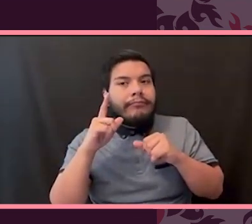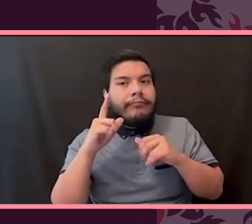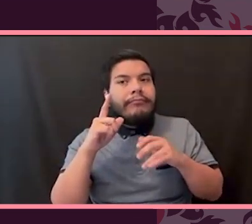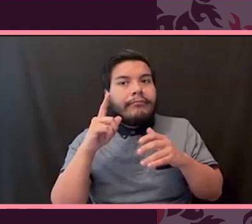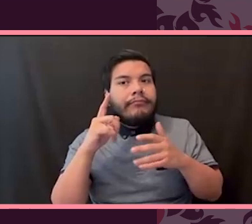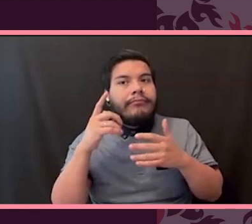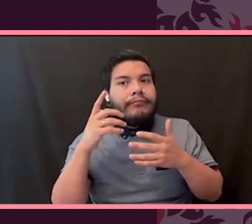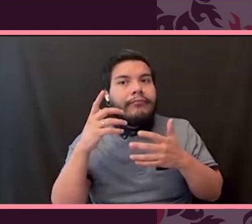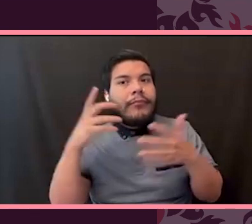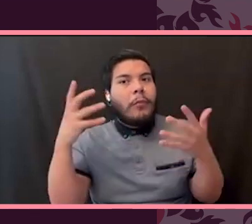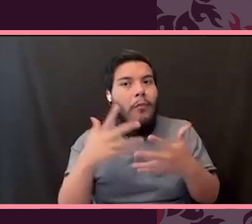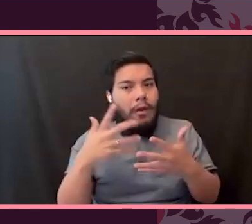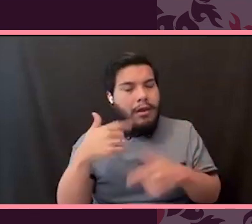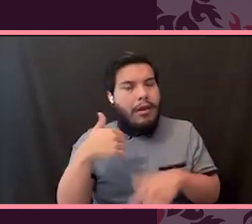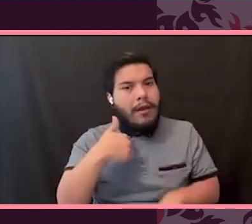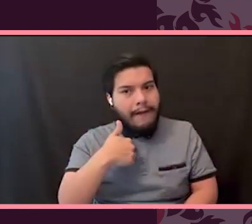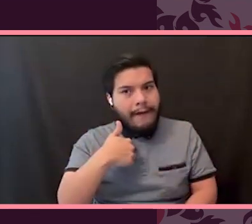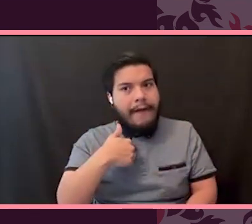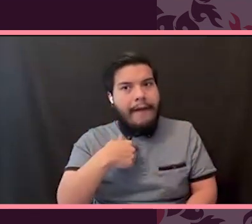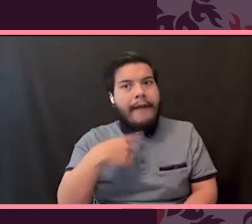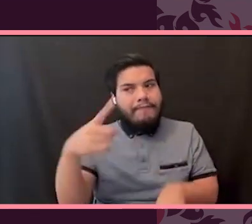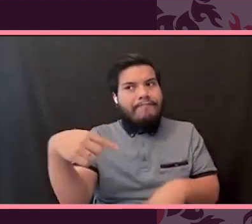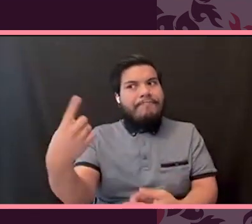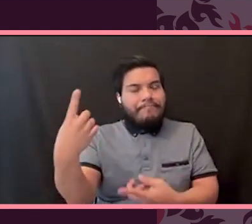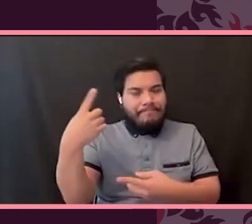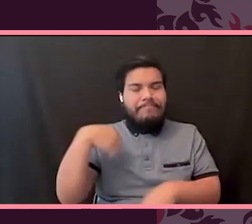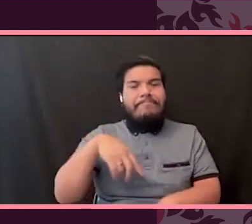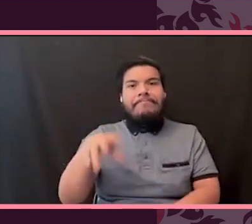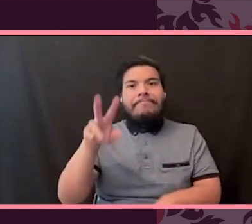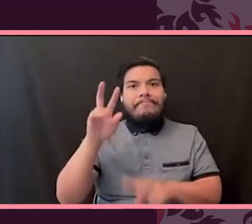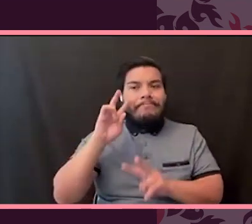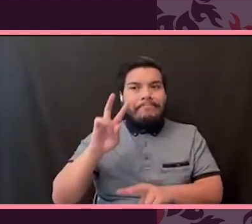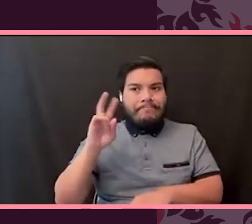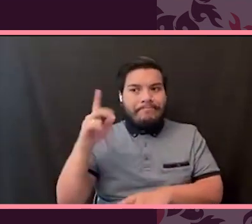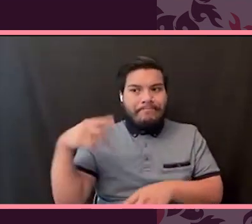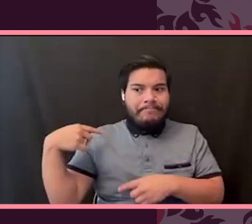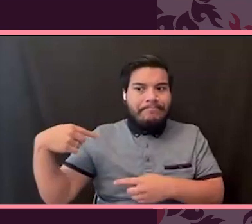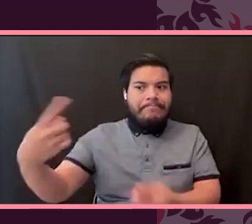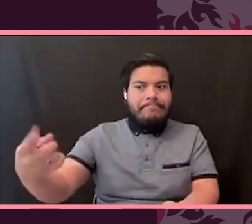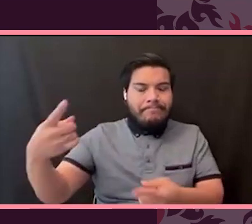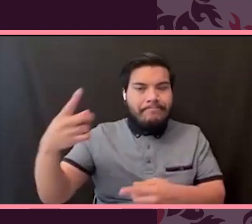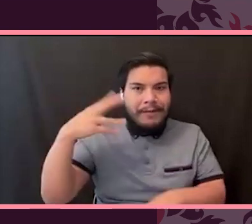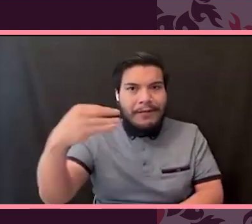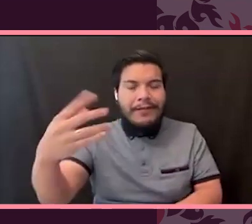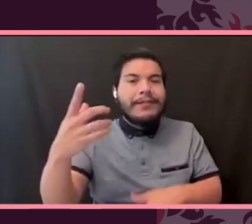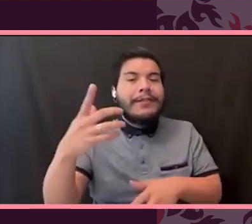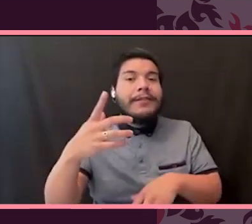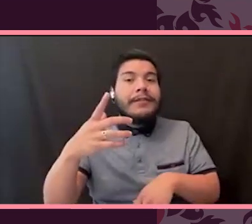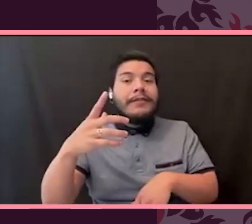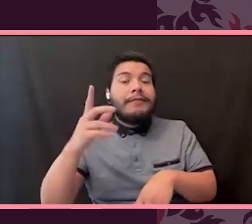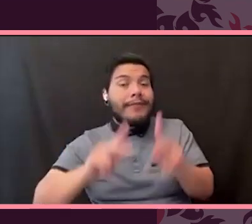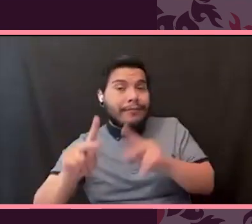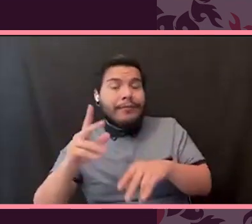From what I've witnessed and what I've seen among humans, our typical response to pretty